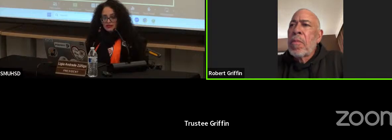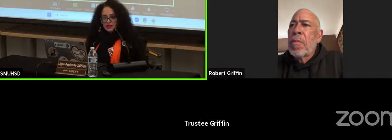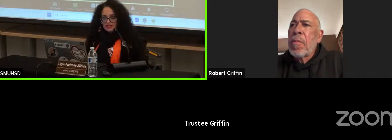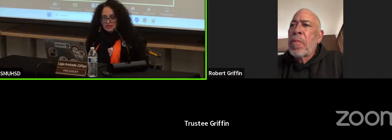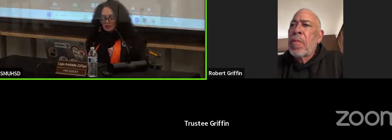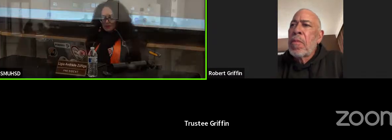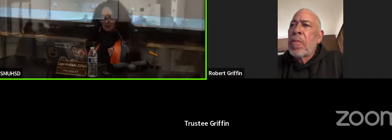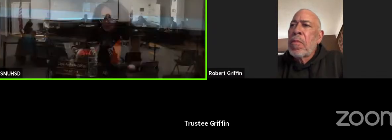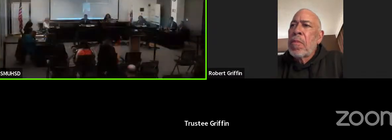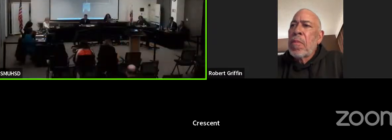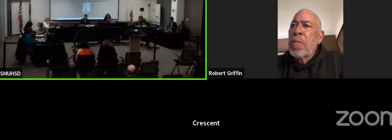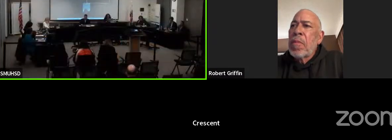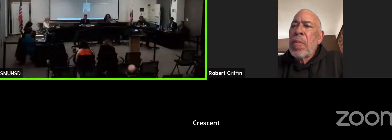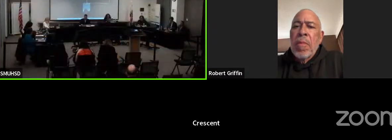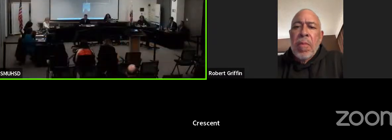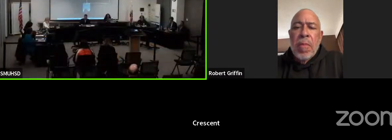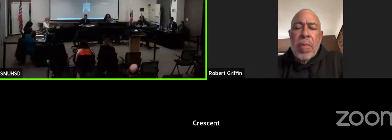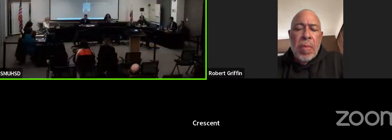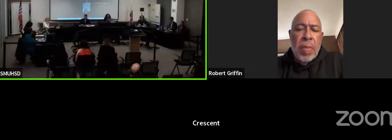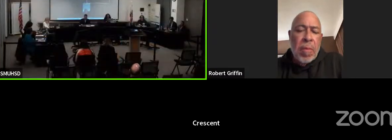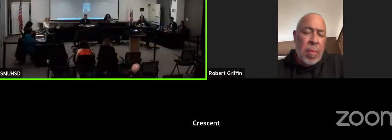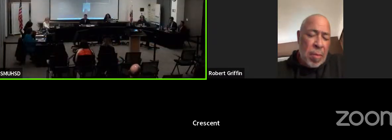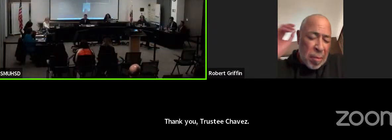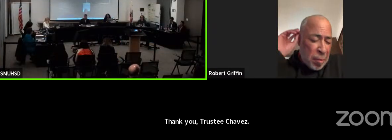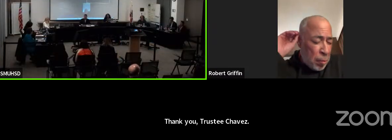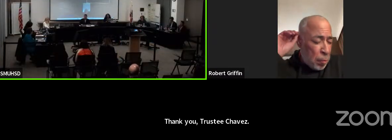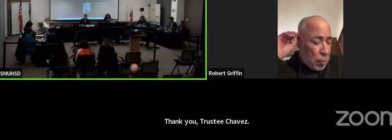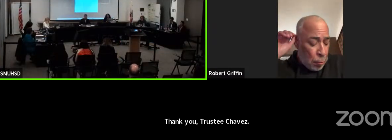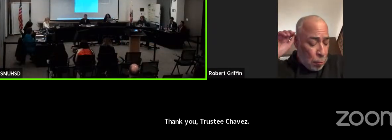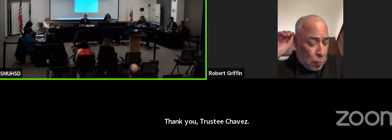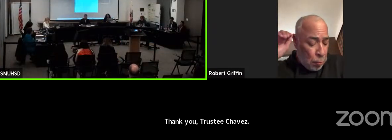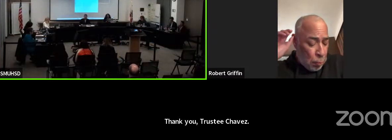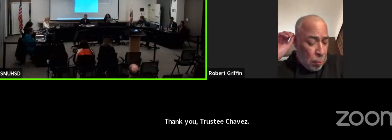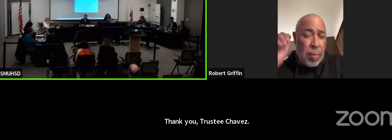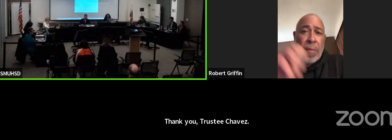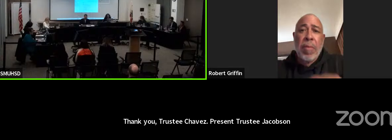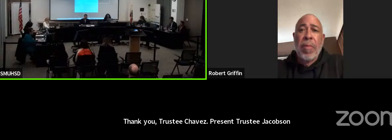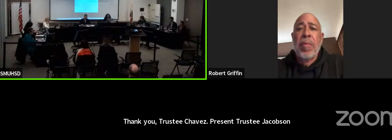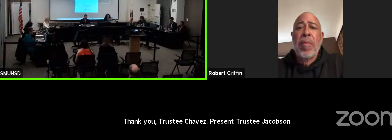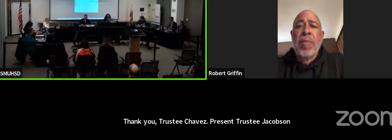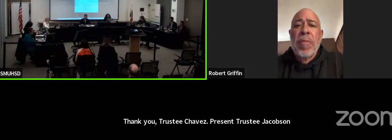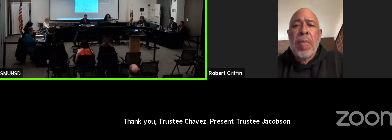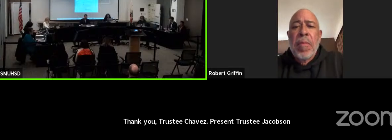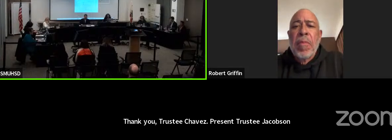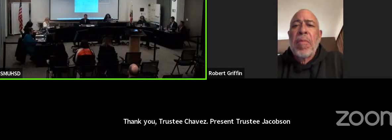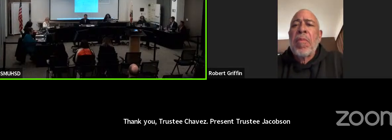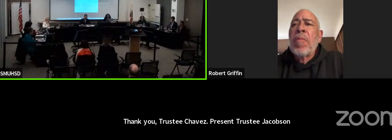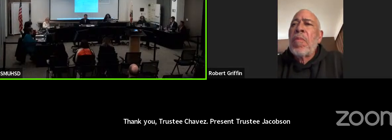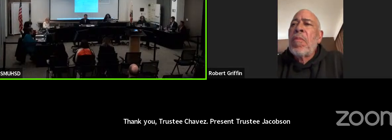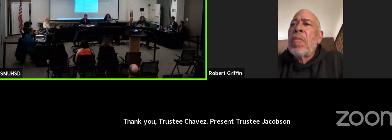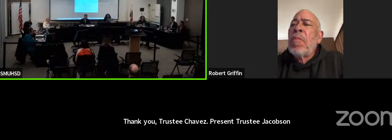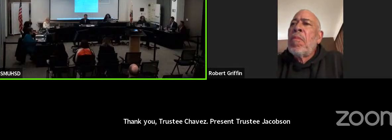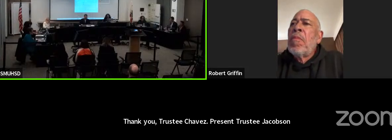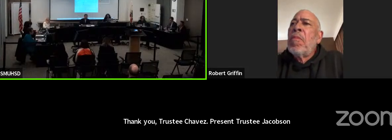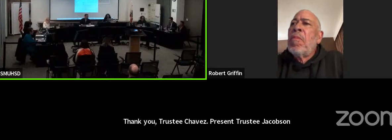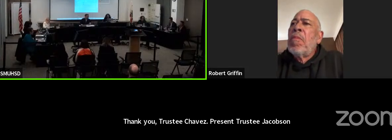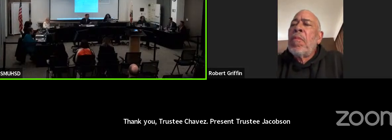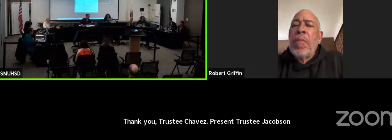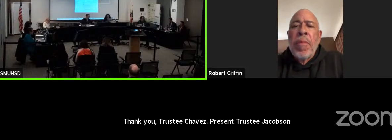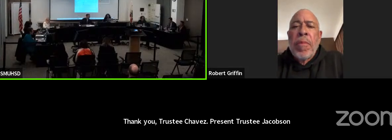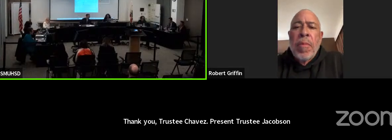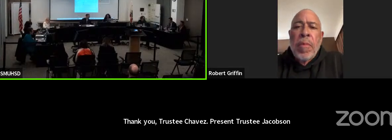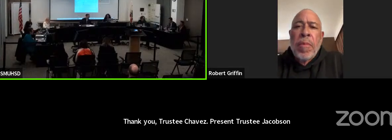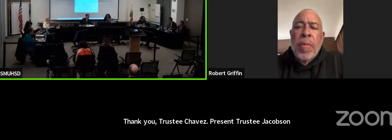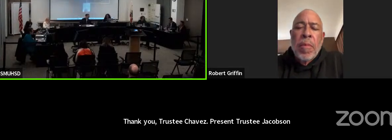Trustee Chavez. Present. Trustee Jacobson. Present. Trustee Land is absent tonight, and I am